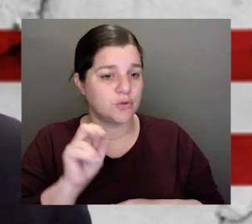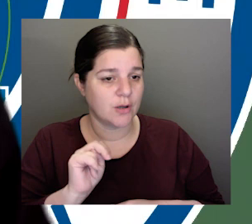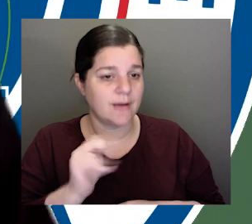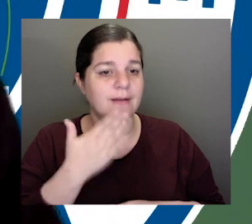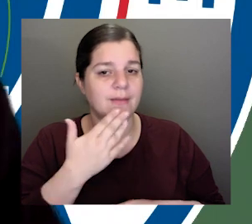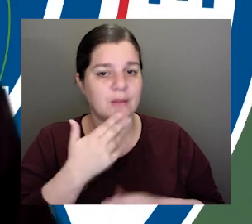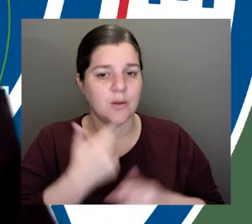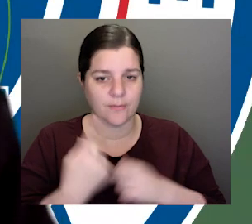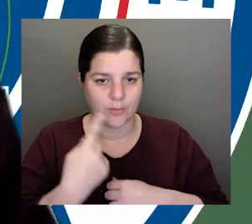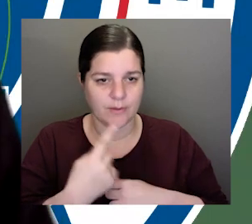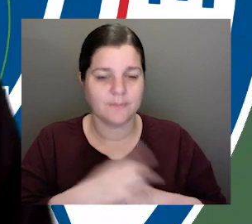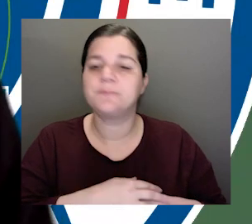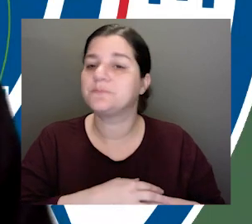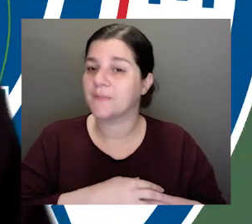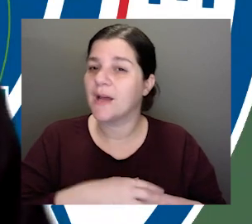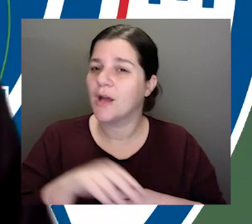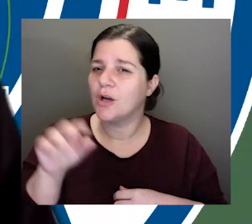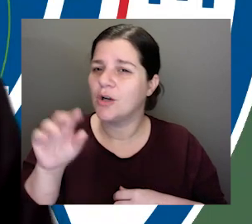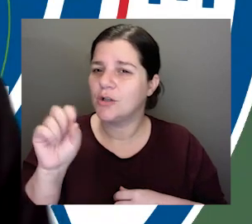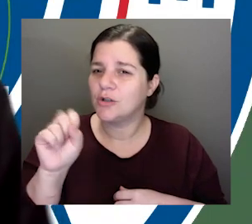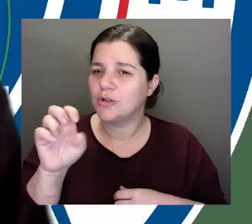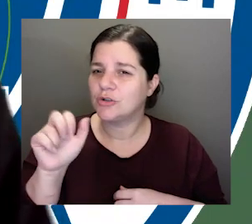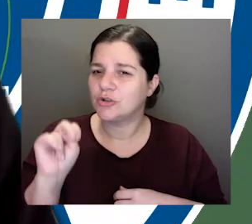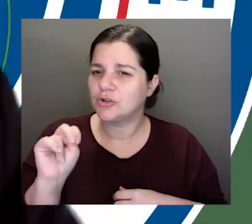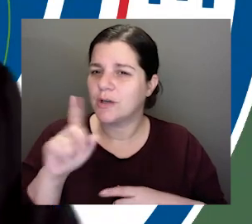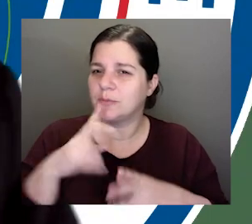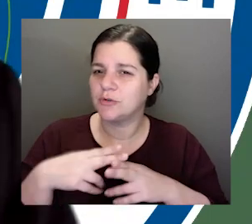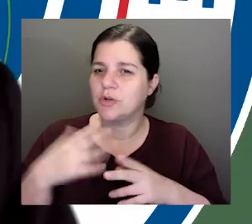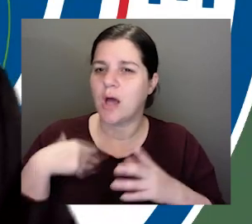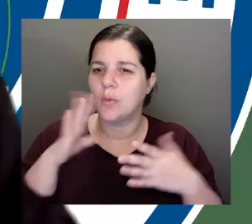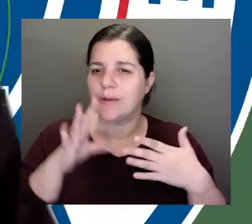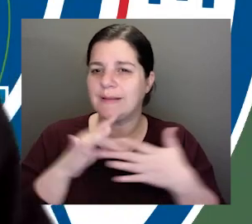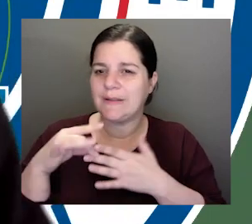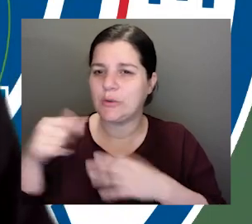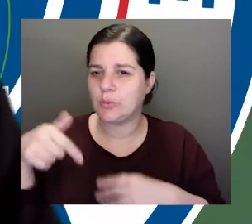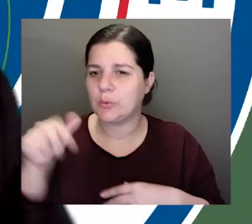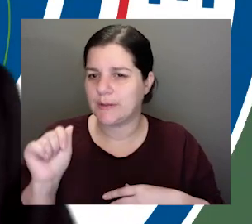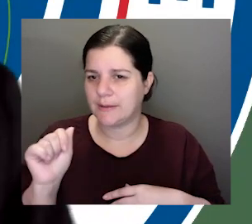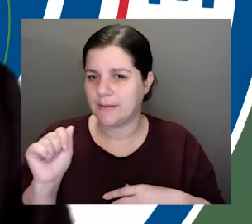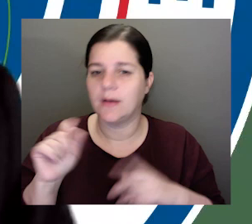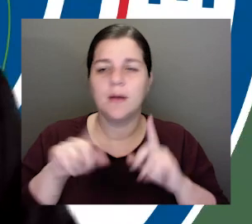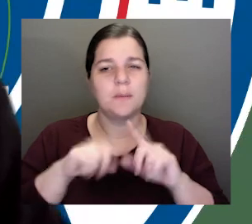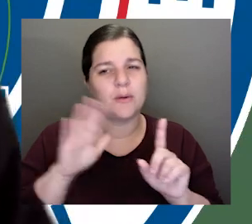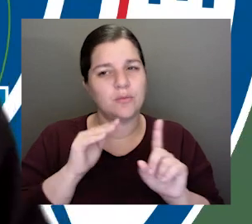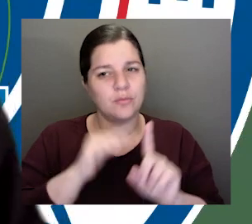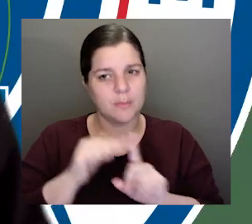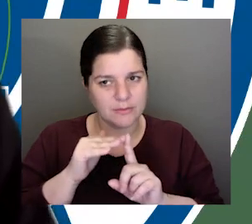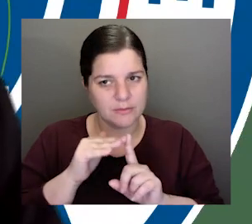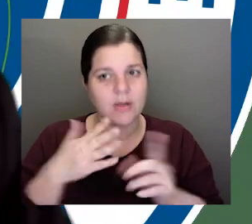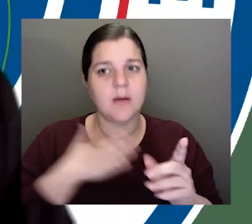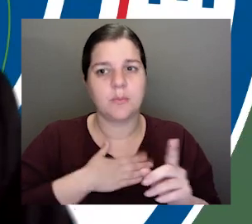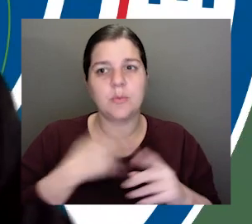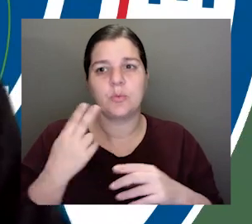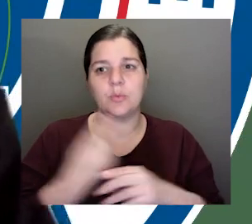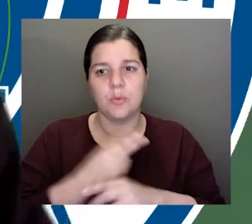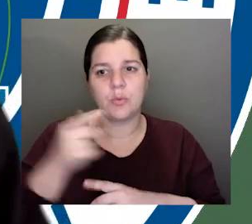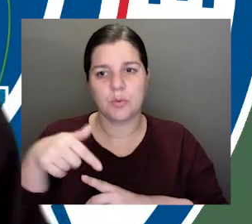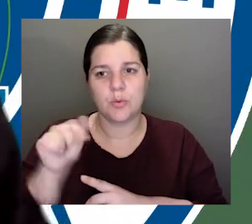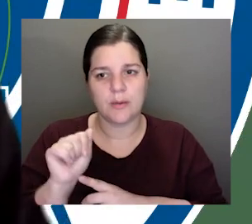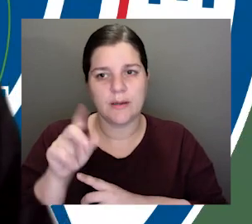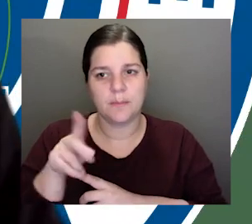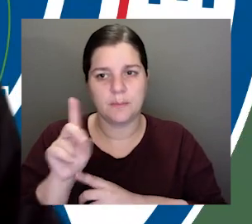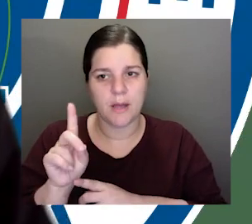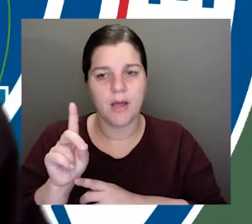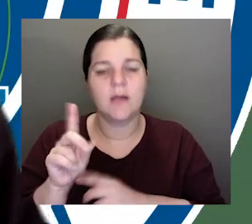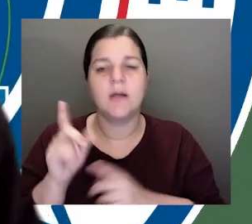everybody. So as Sean said, I'll be leading Q&A. Just as a reminder, please use the Q&A pod to submit any questions you may